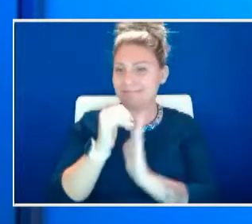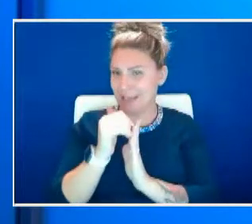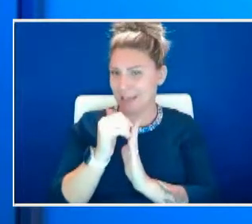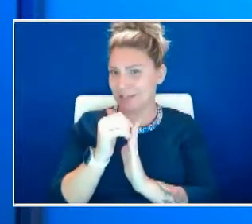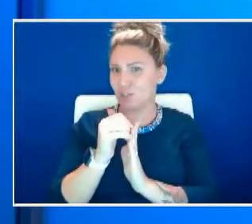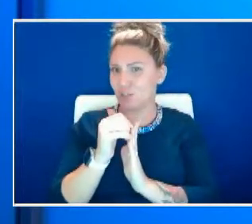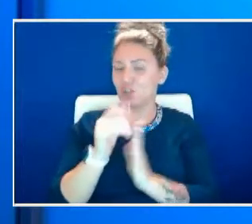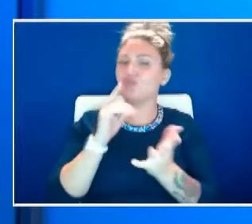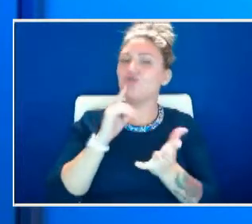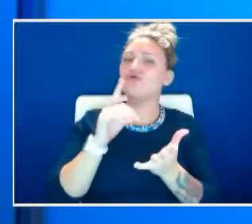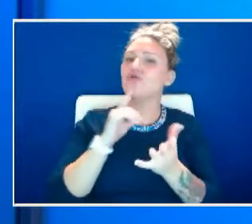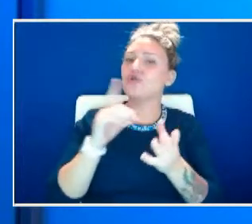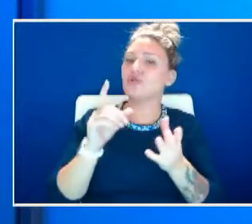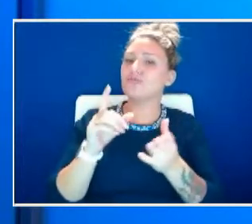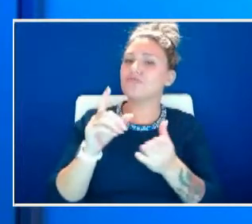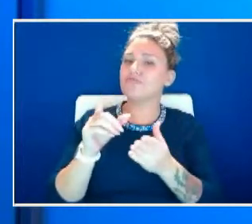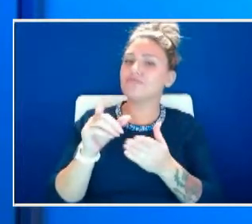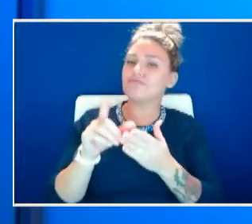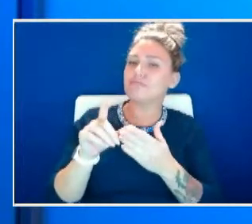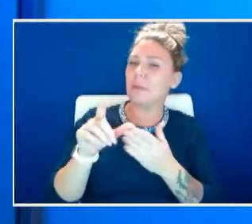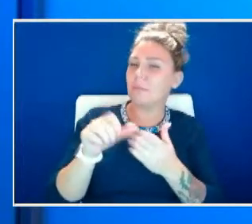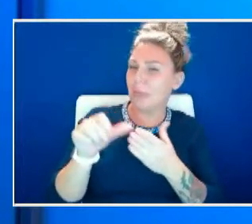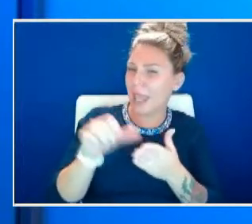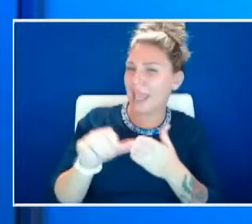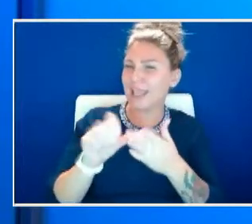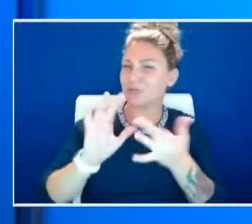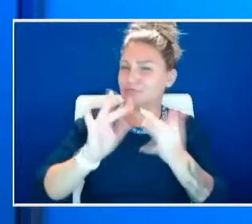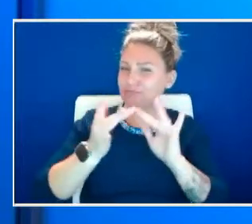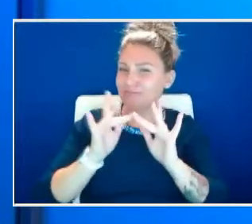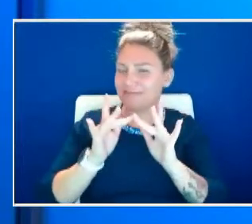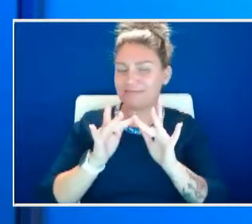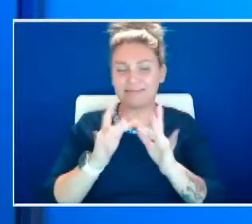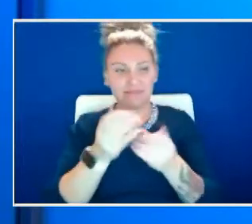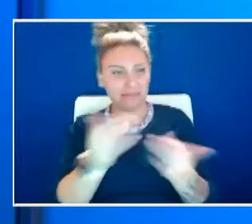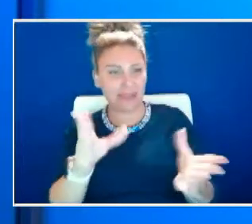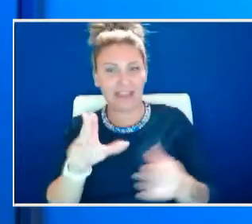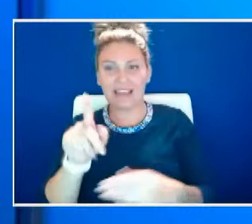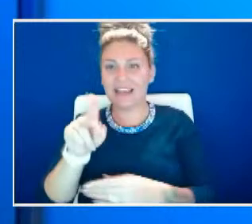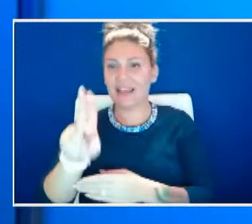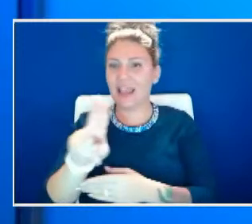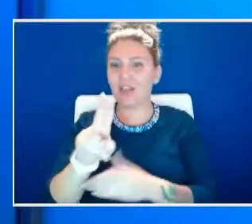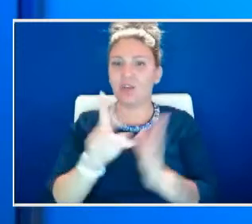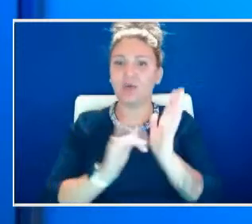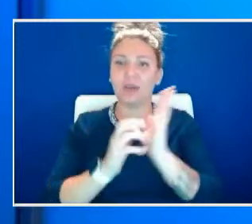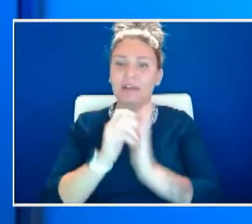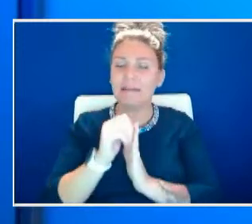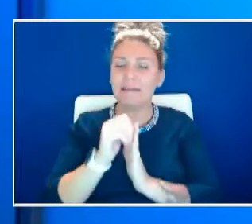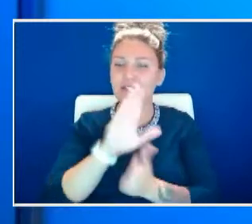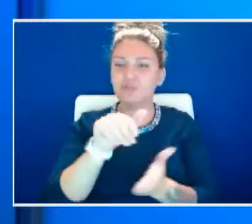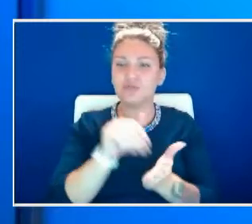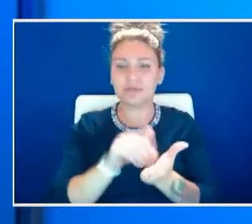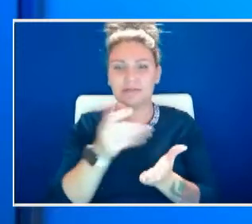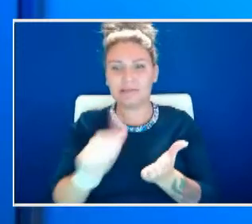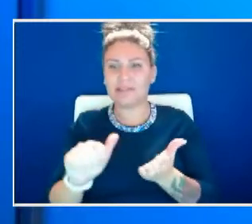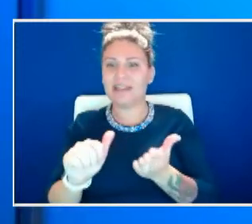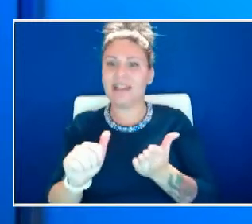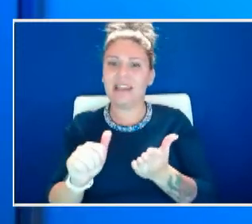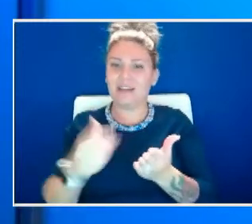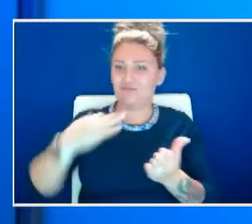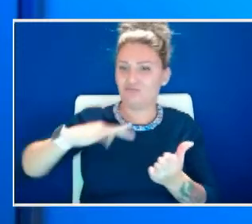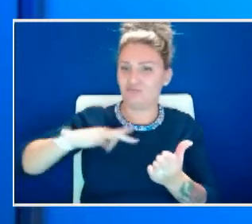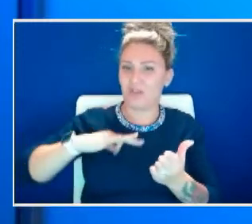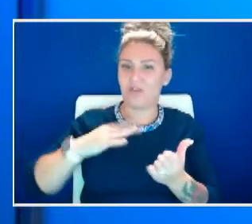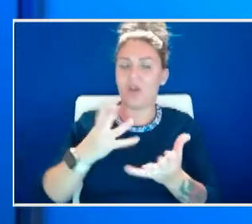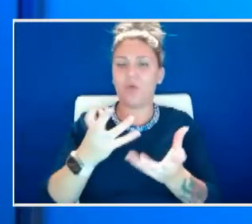away there at the KU Cancer Center, giving books away, and so any proceeds we get from the books, we want to buy more